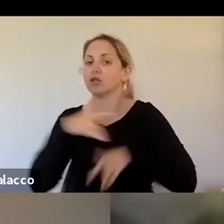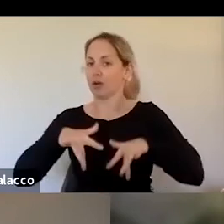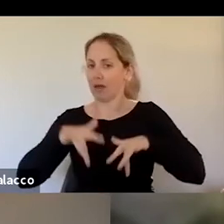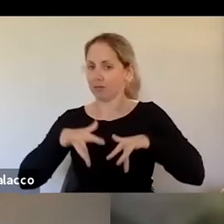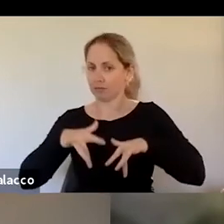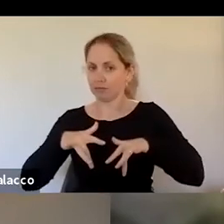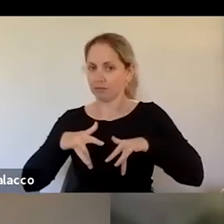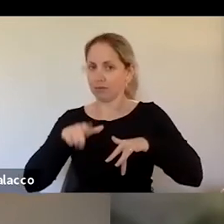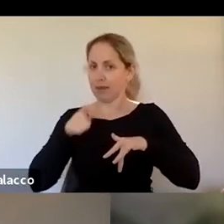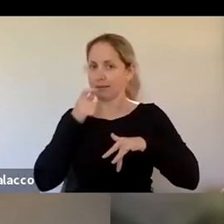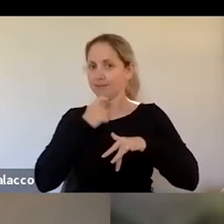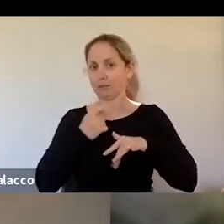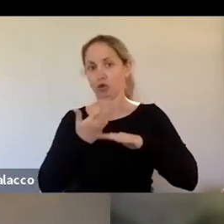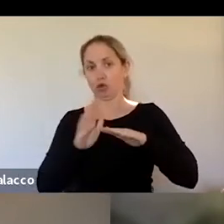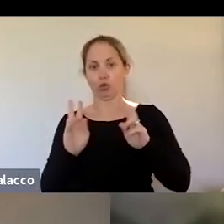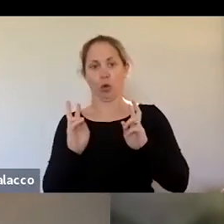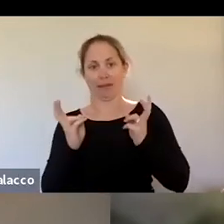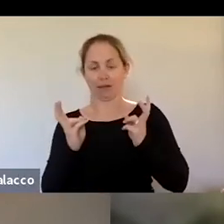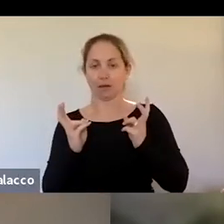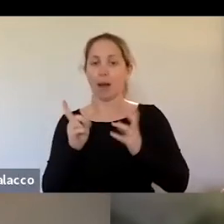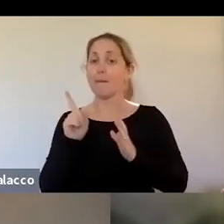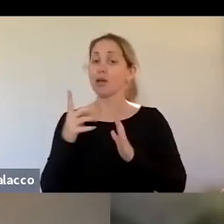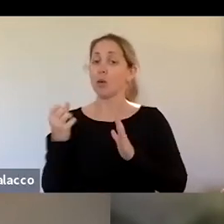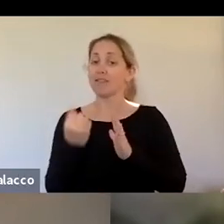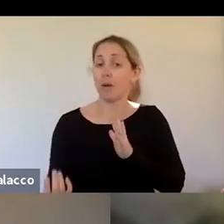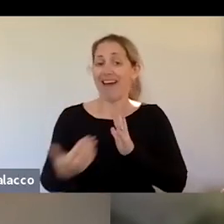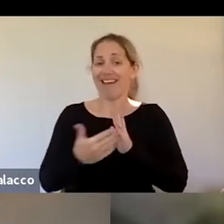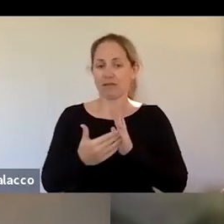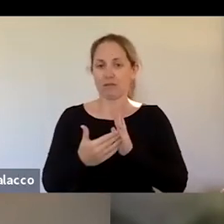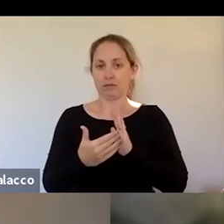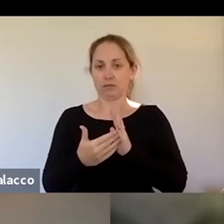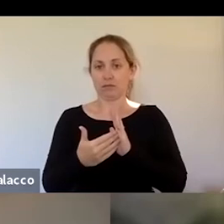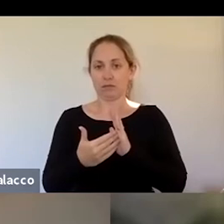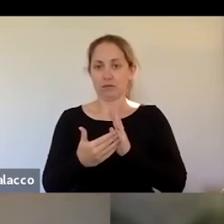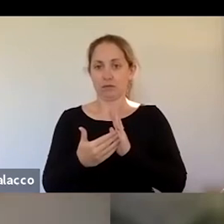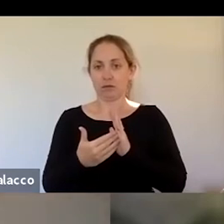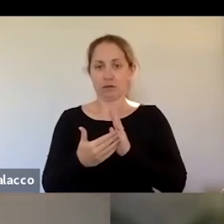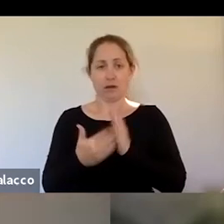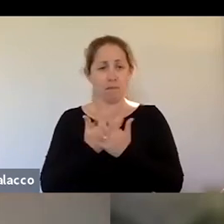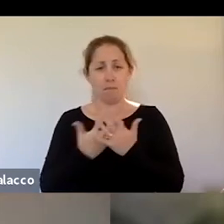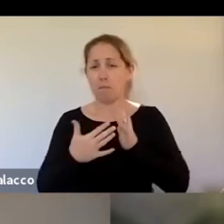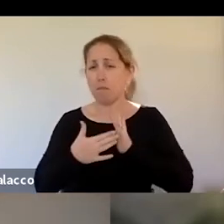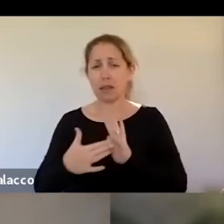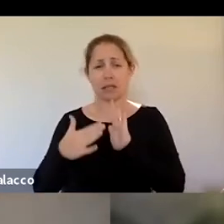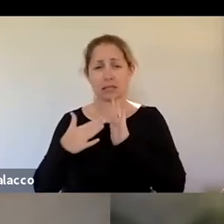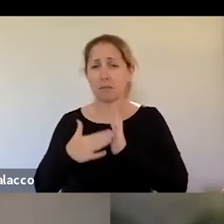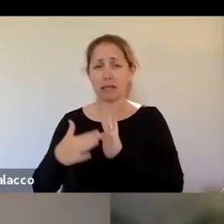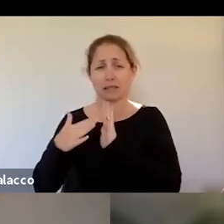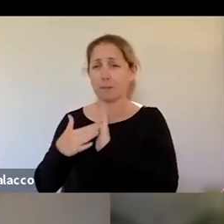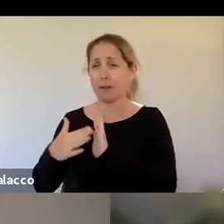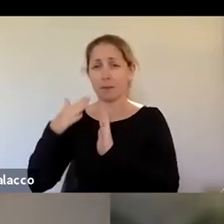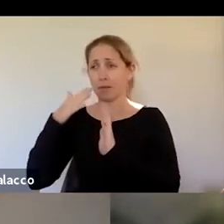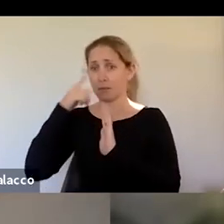We also add, you know, you have to add to the vaccine the millions of people in our country who